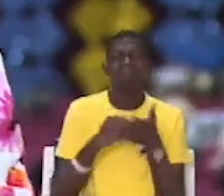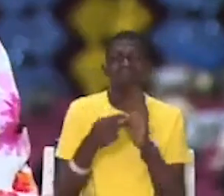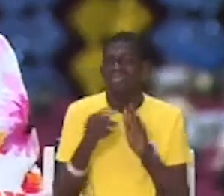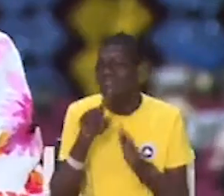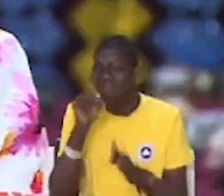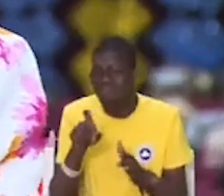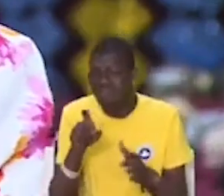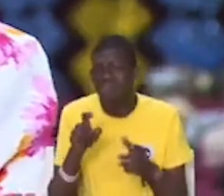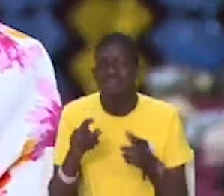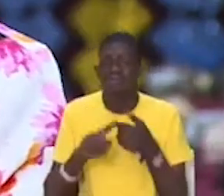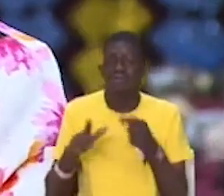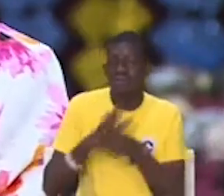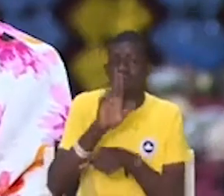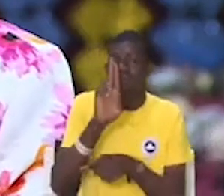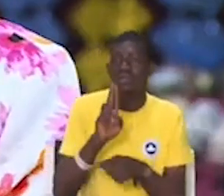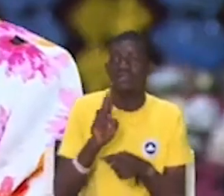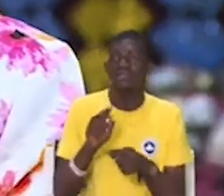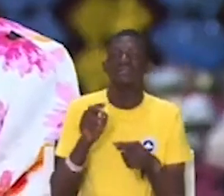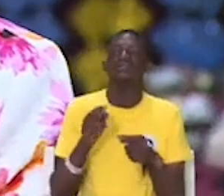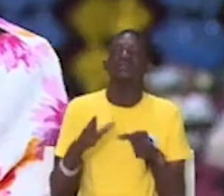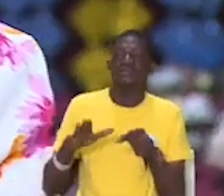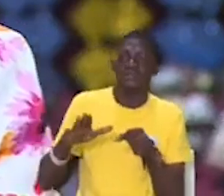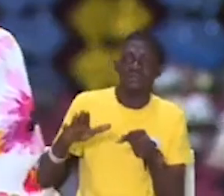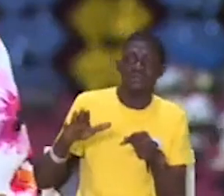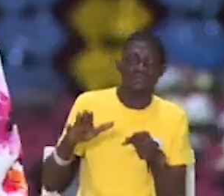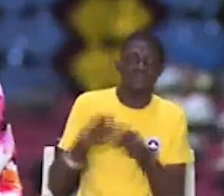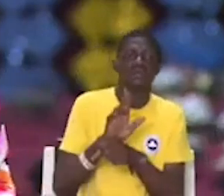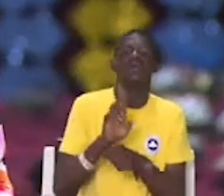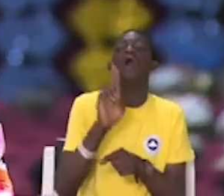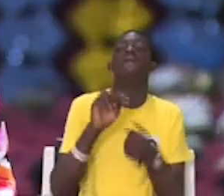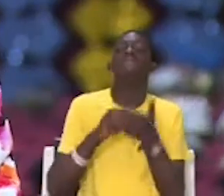mean to refuel? Very simple, refuel.